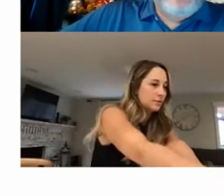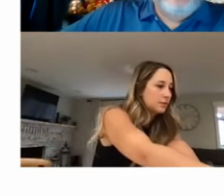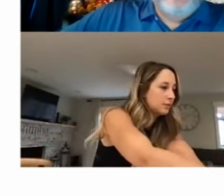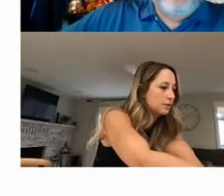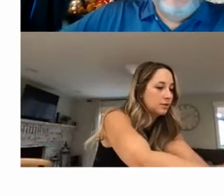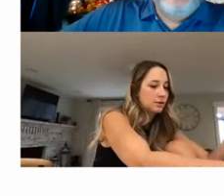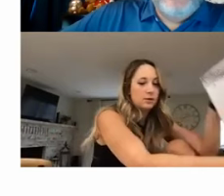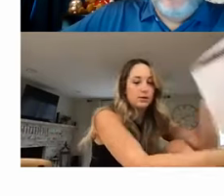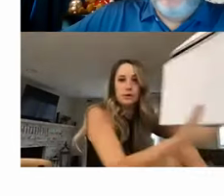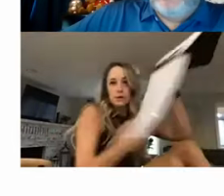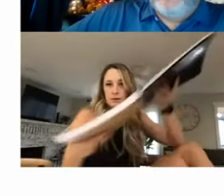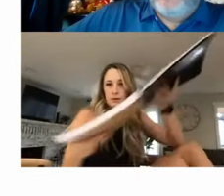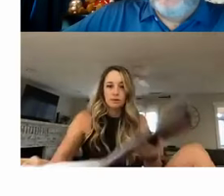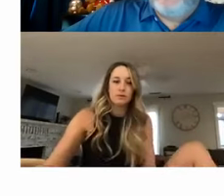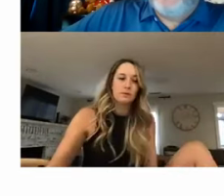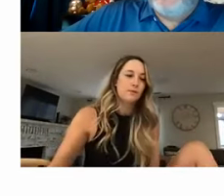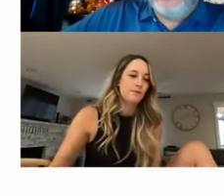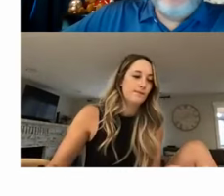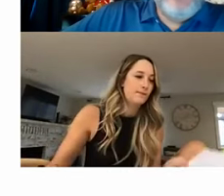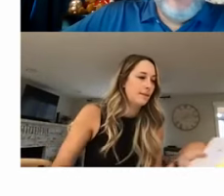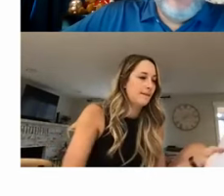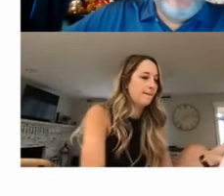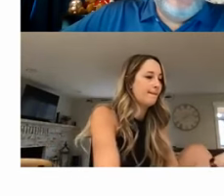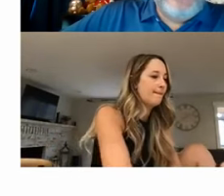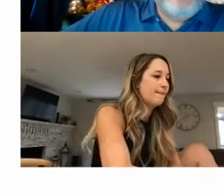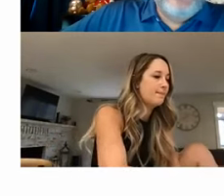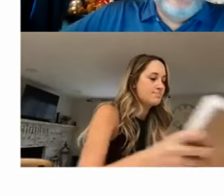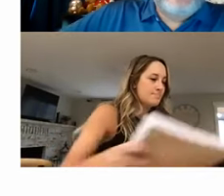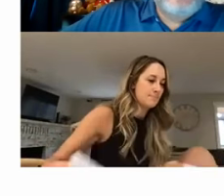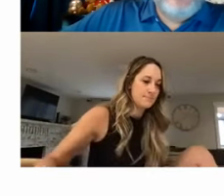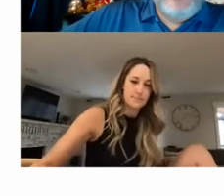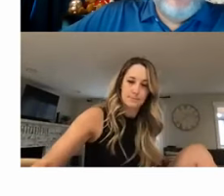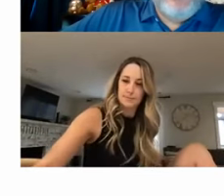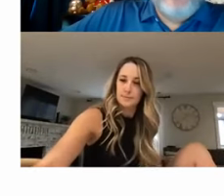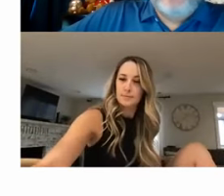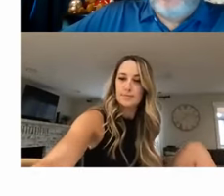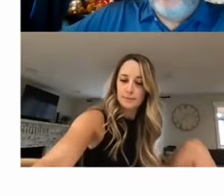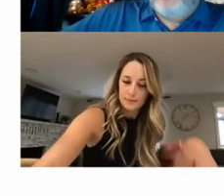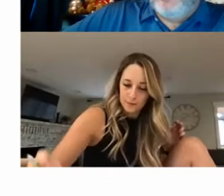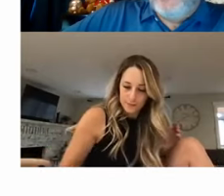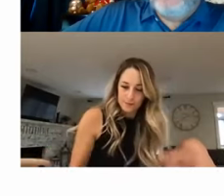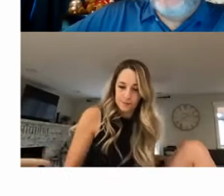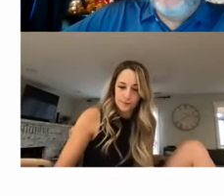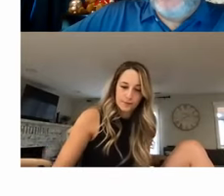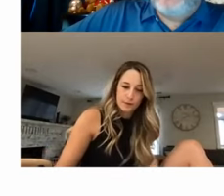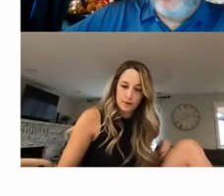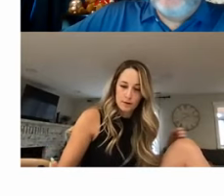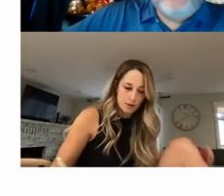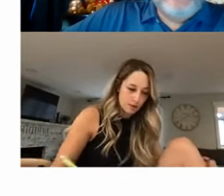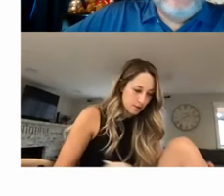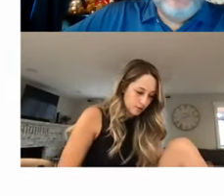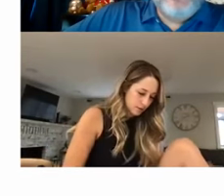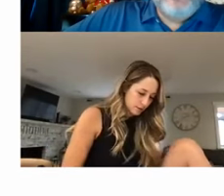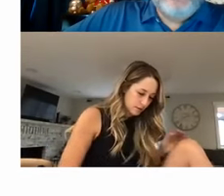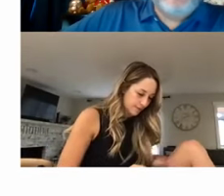9th, 2020. We are going to finish up our last bit of the lecture. We have to talk one more major physiological